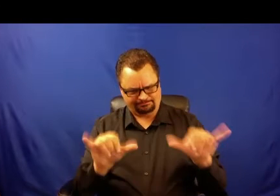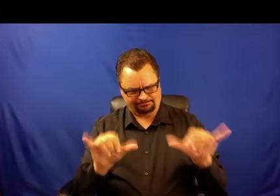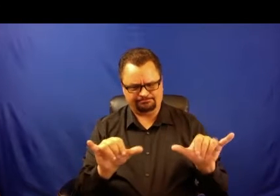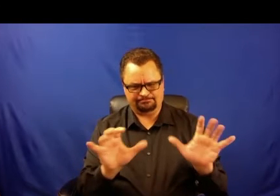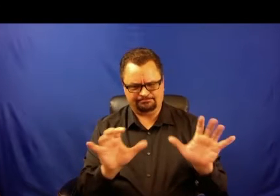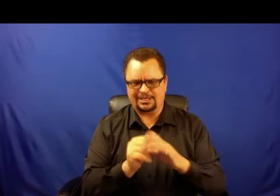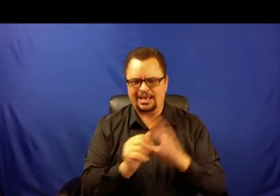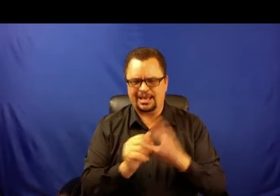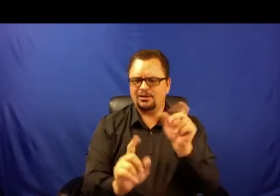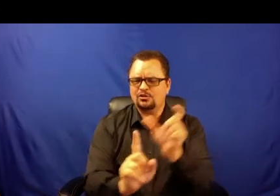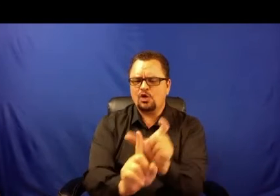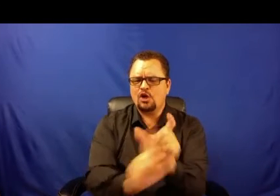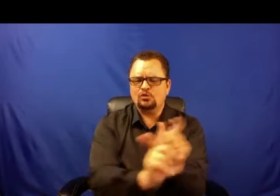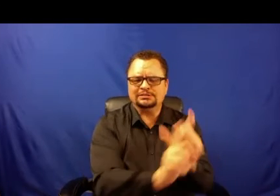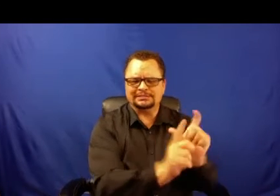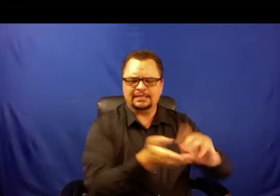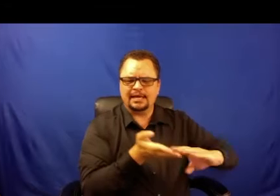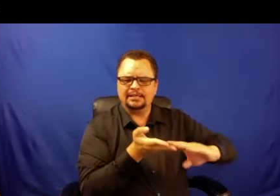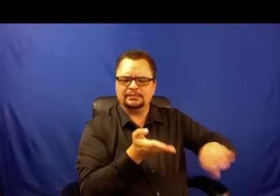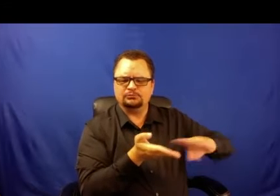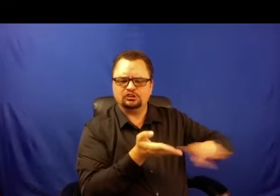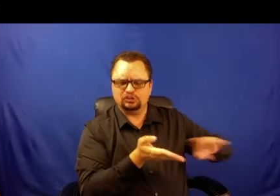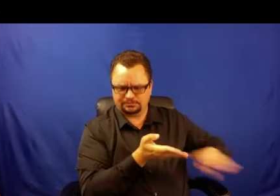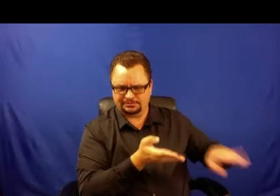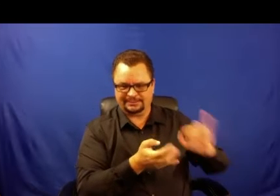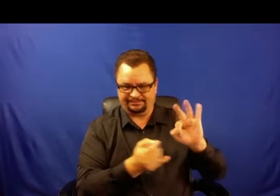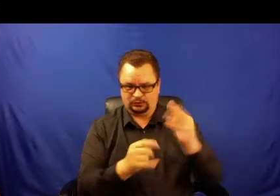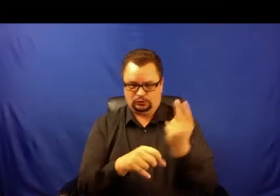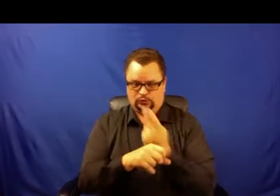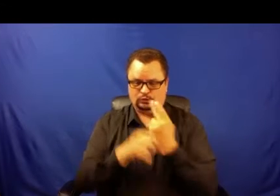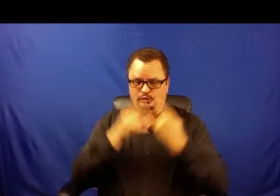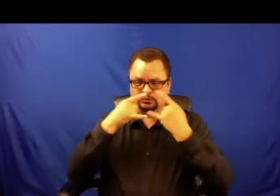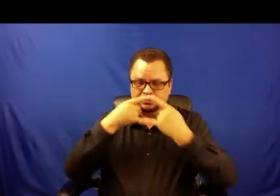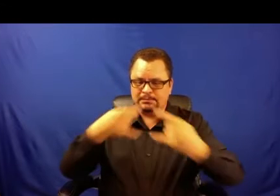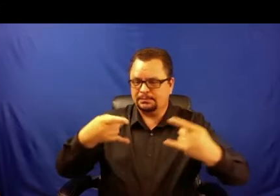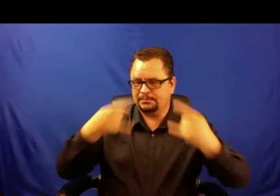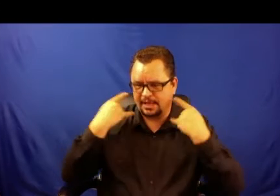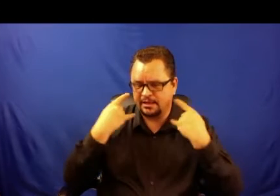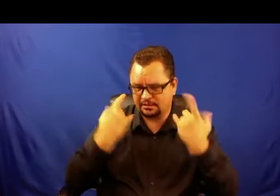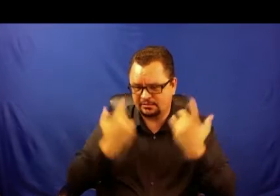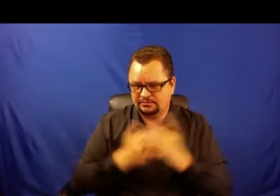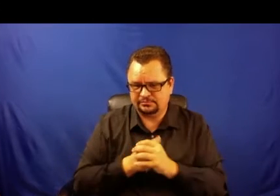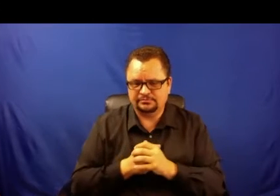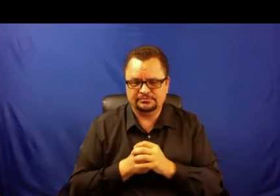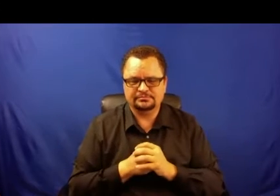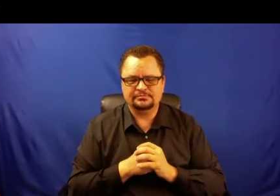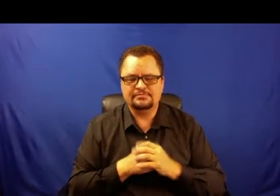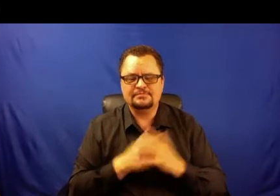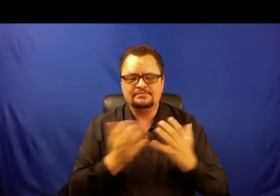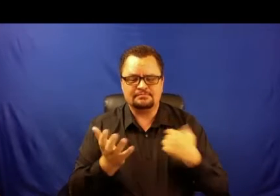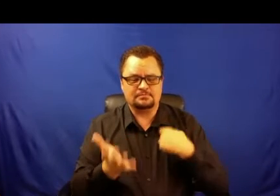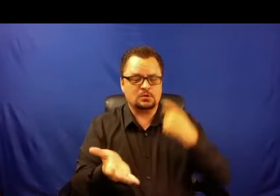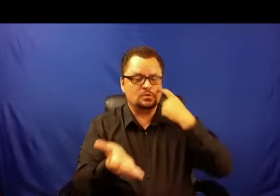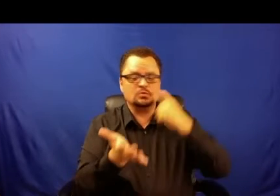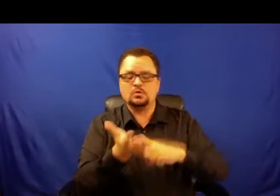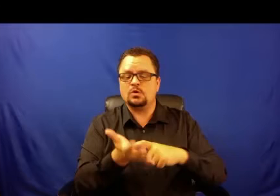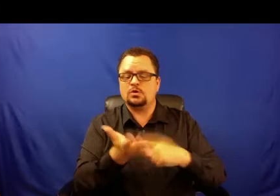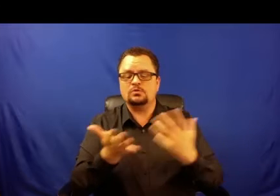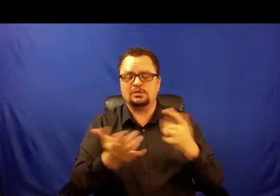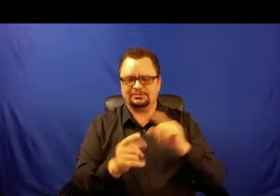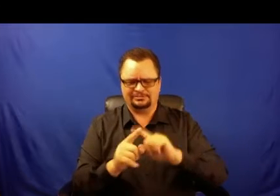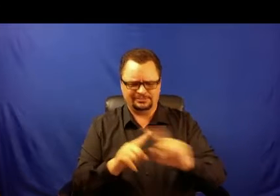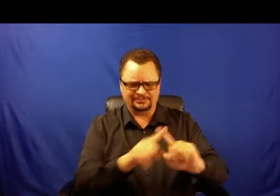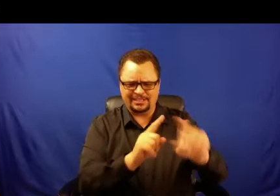And so lastly, just some trends that we're seeing in terms of case investigation, contact tracing, and outbreaks. We are seeing an